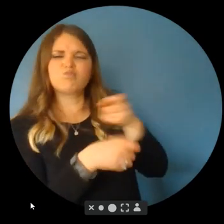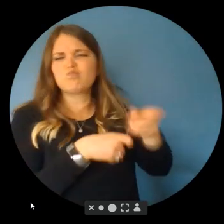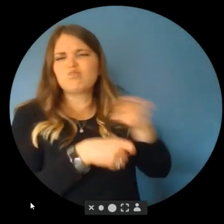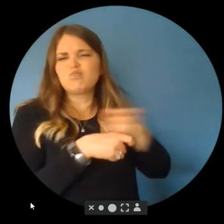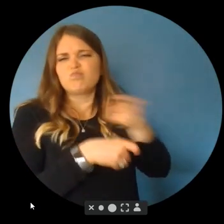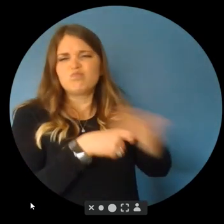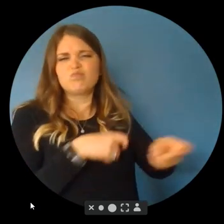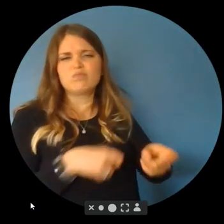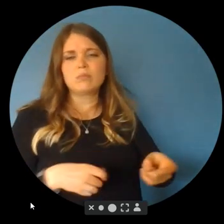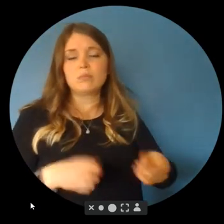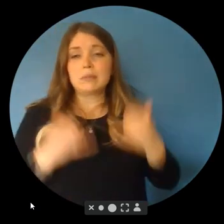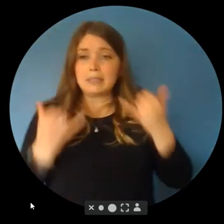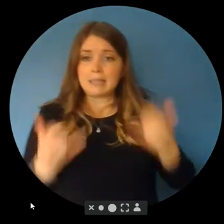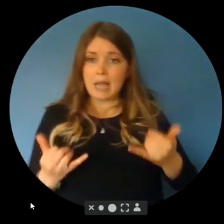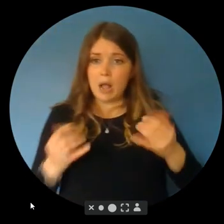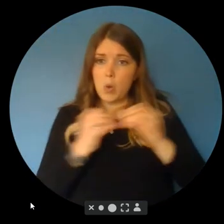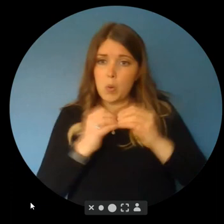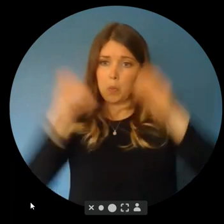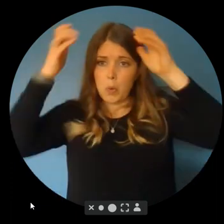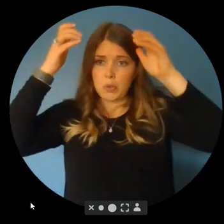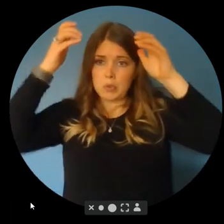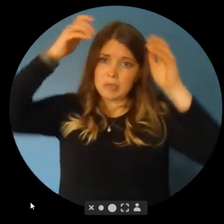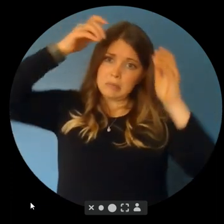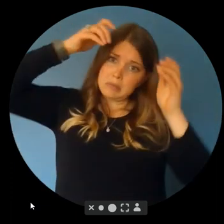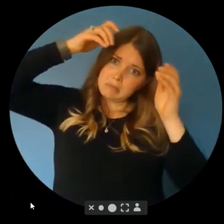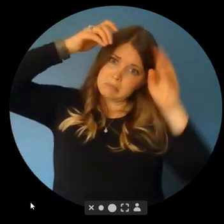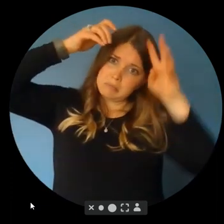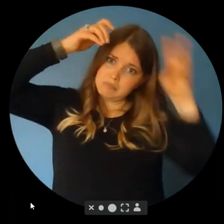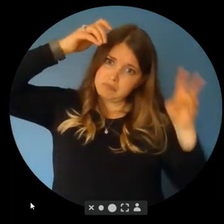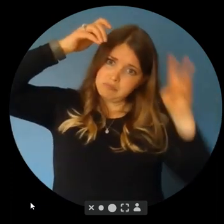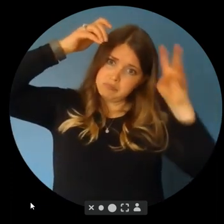bucket. More drips.